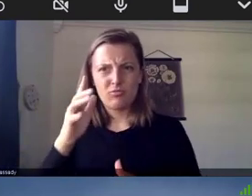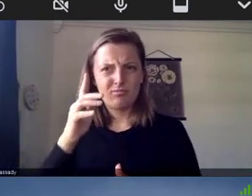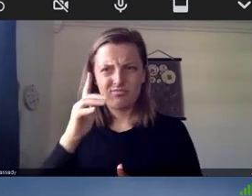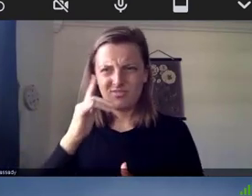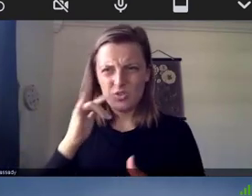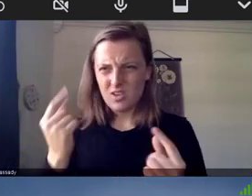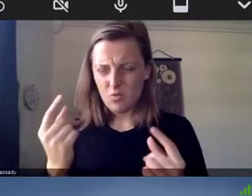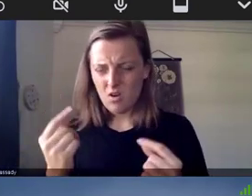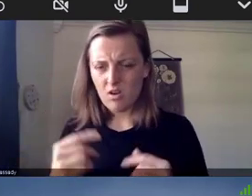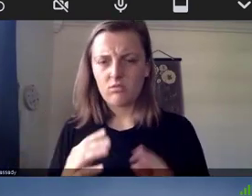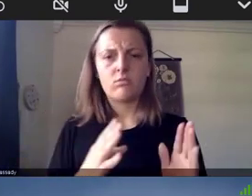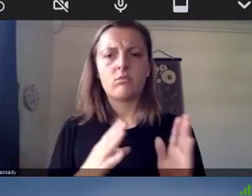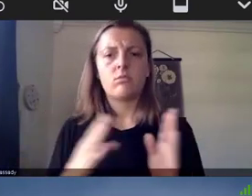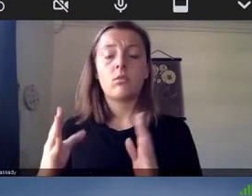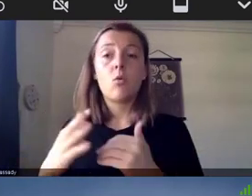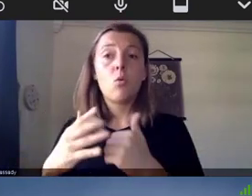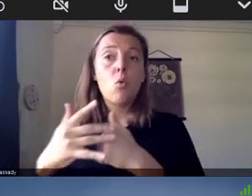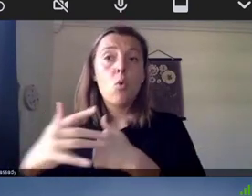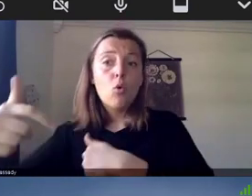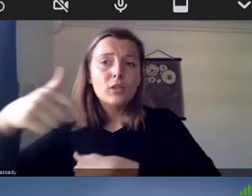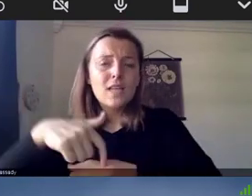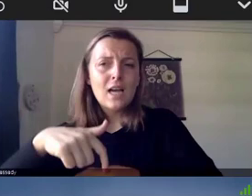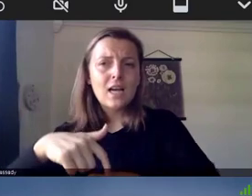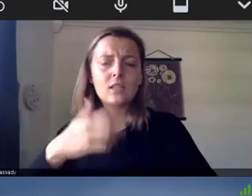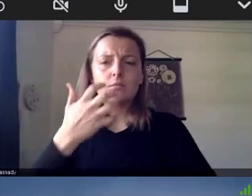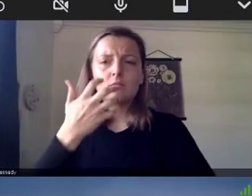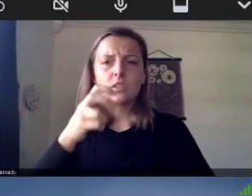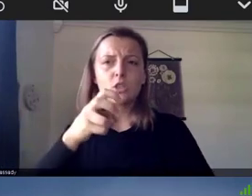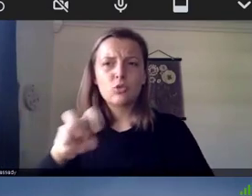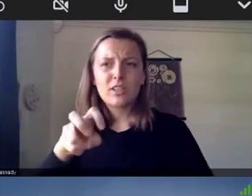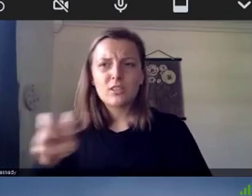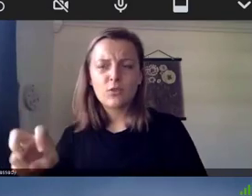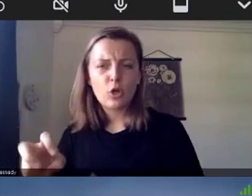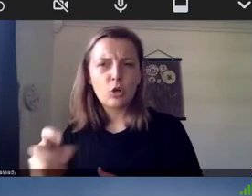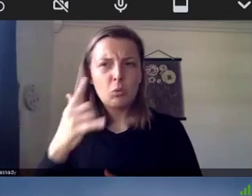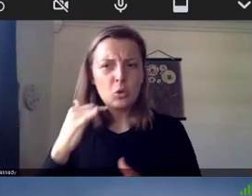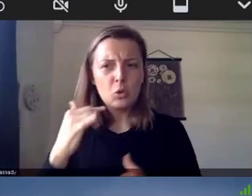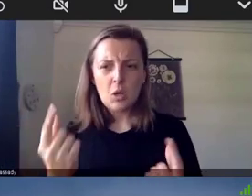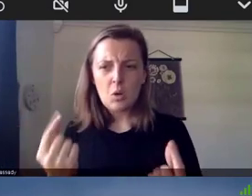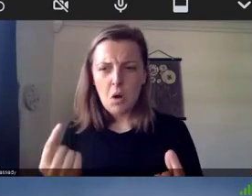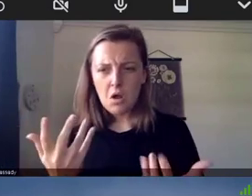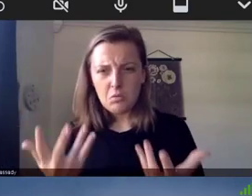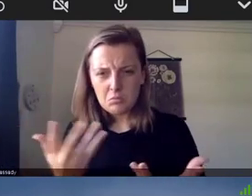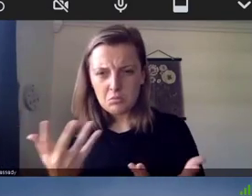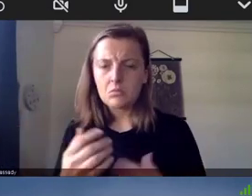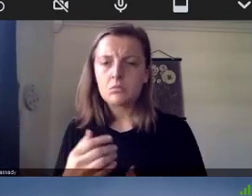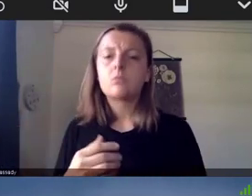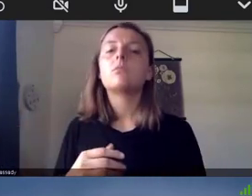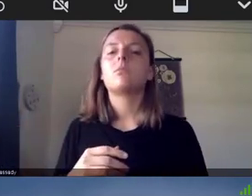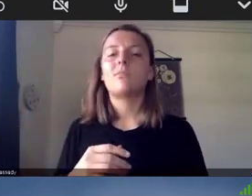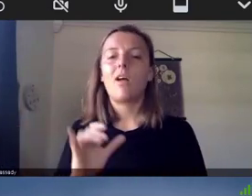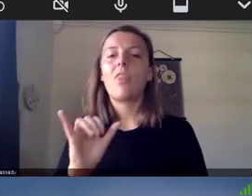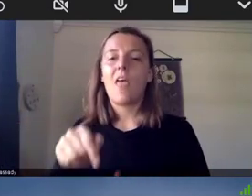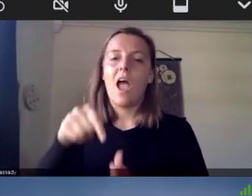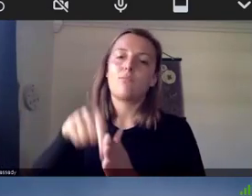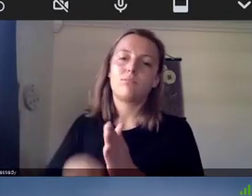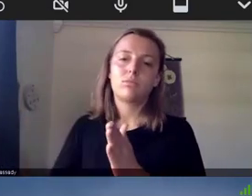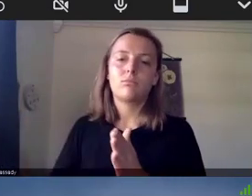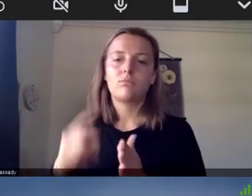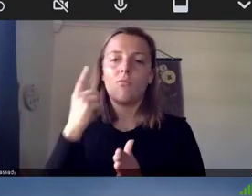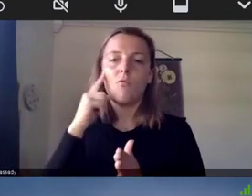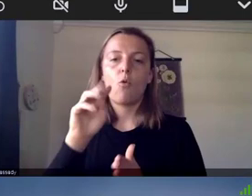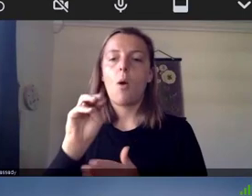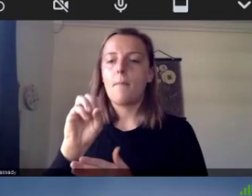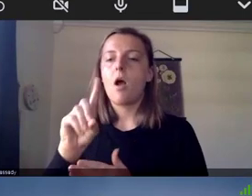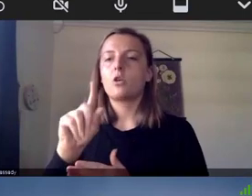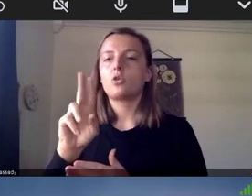right? So the next thing that we looked at was sort of a deeper dive into conduction. Right, so we talked about